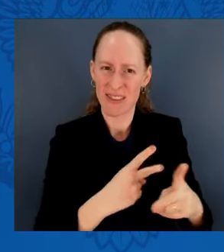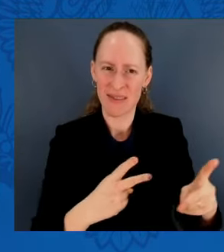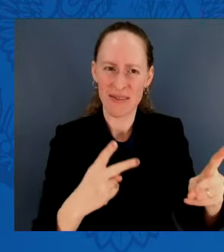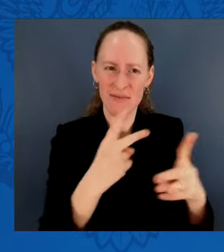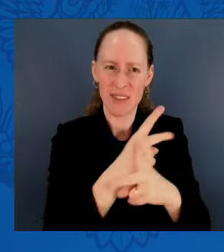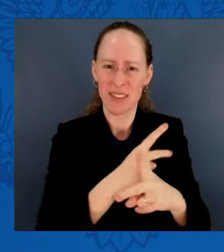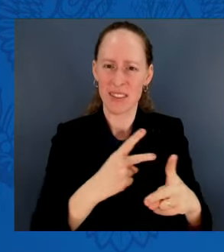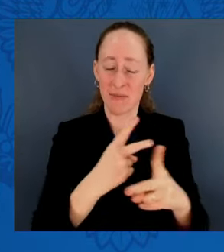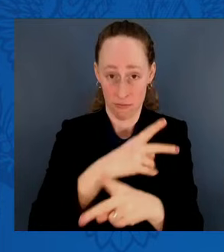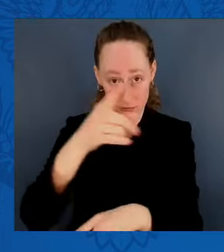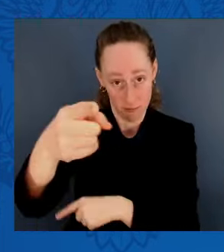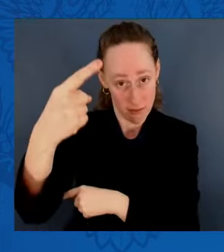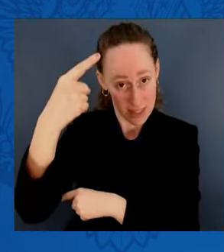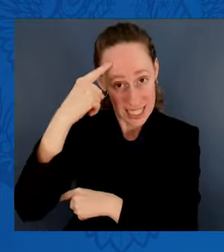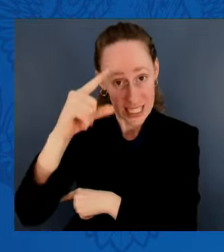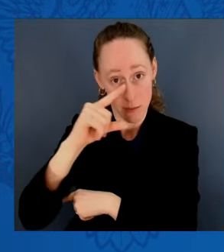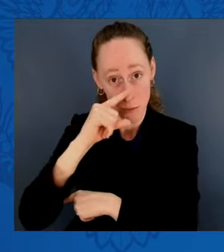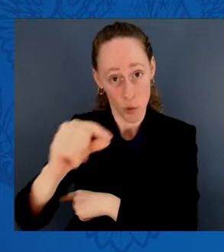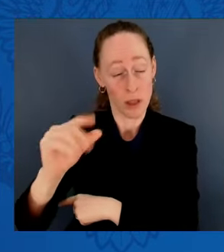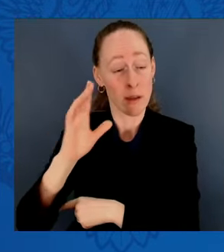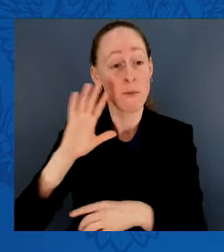you he will not.